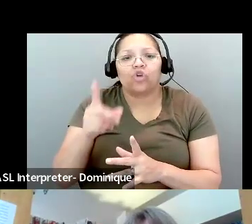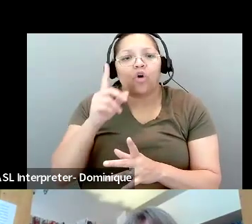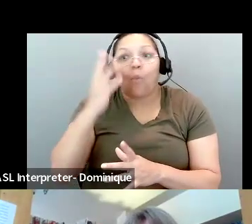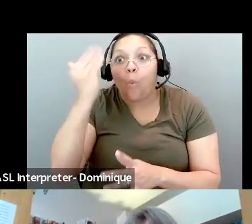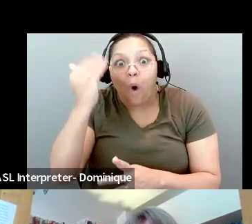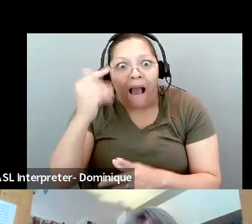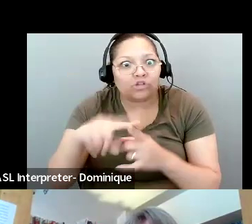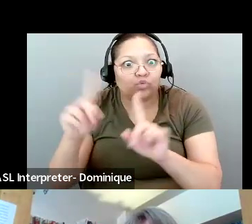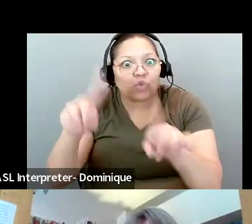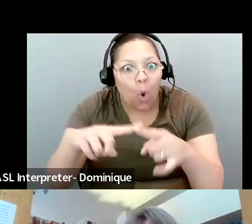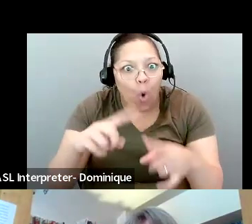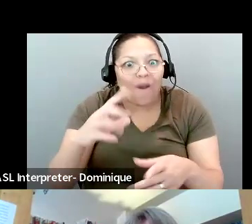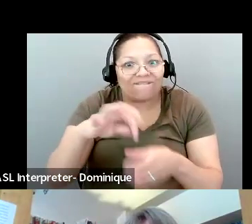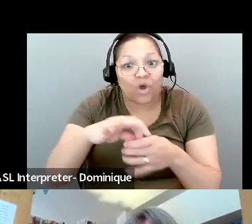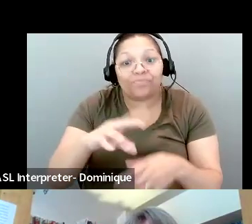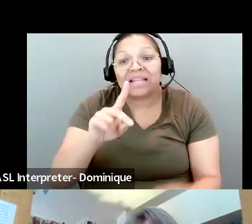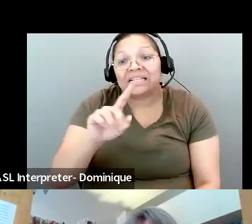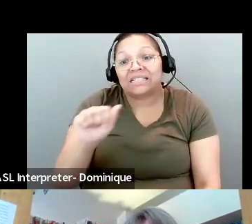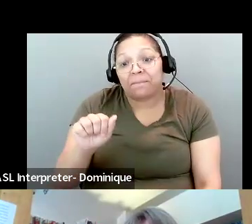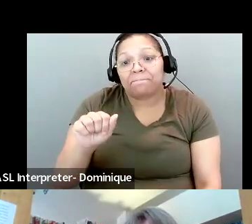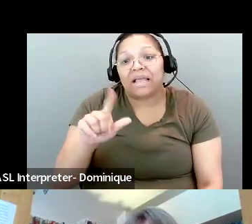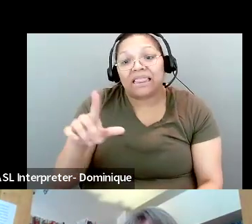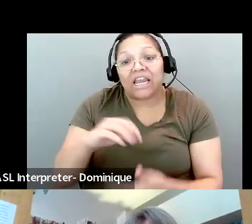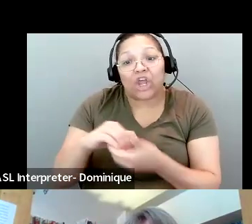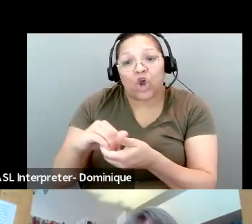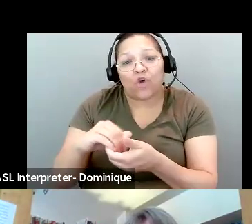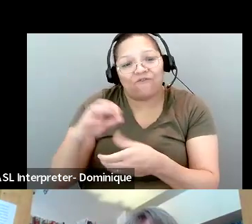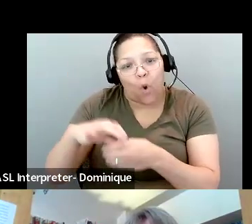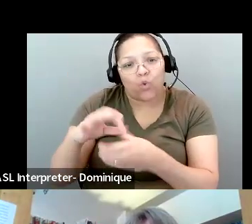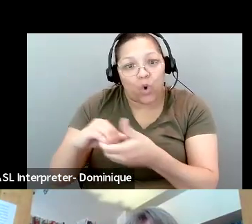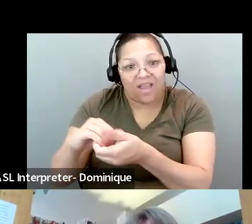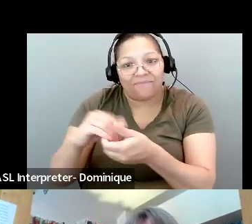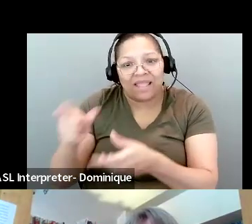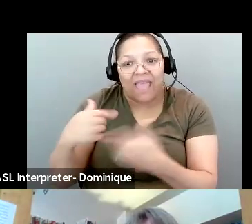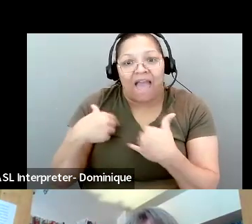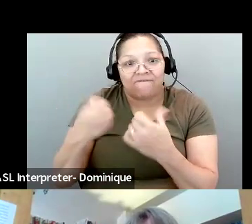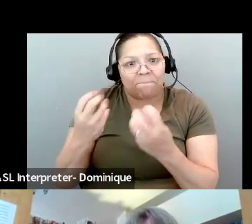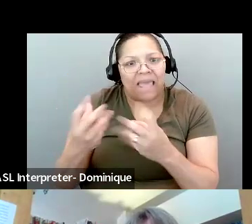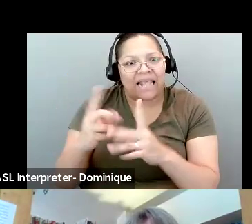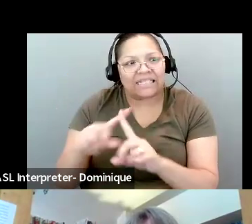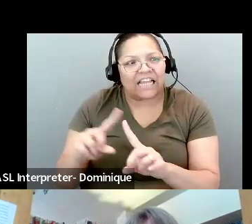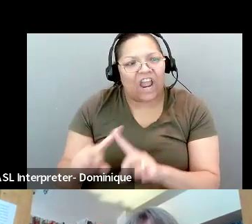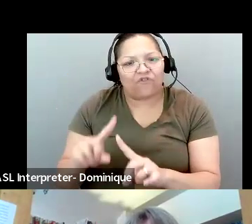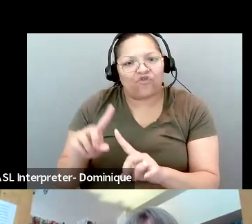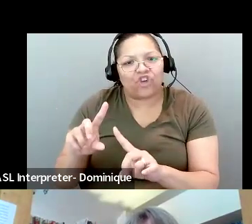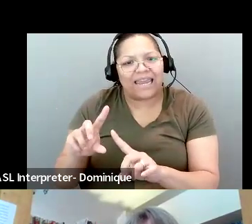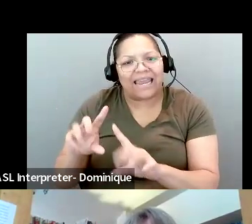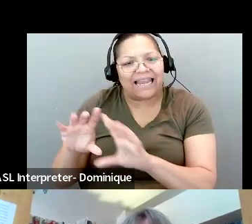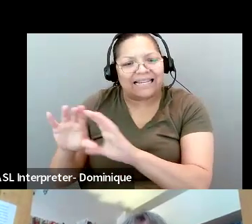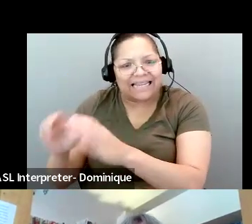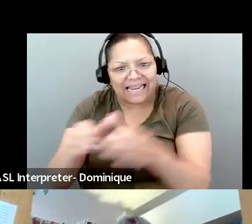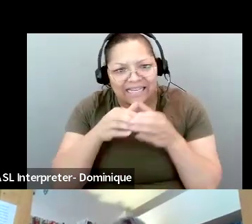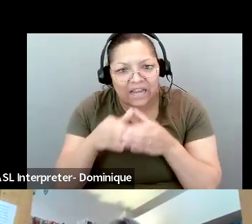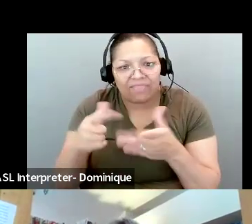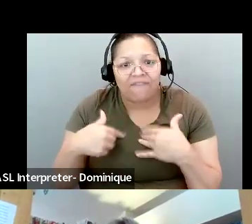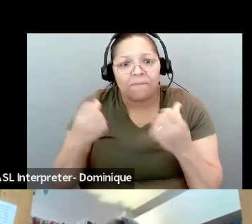And the Disability Vote Coalition in Wisconsin is kind of a conglomeration of a lot of different entities. So it's a lot of different disability groups